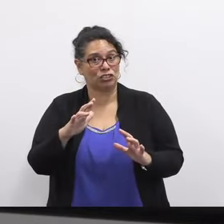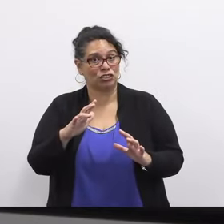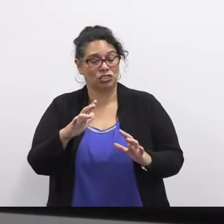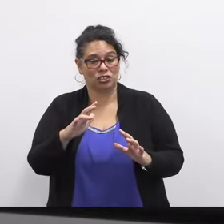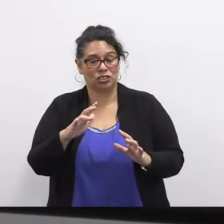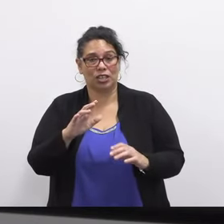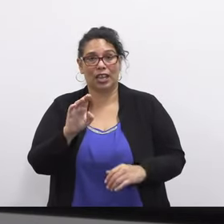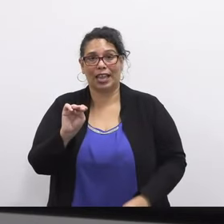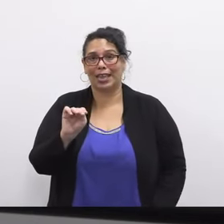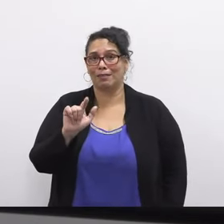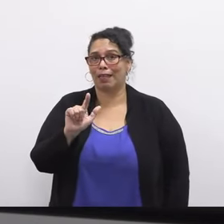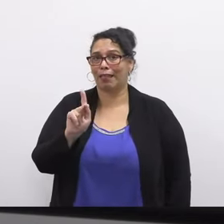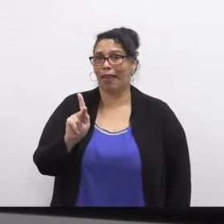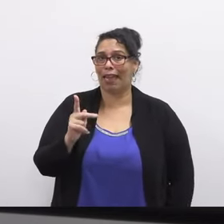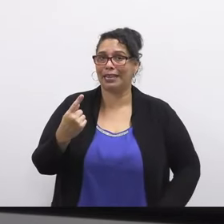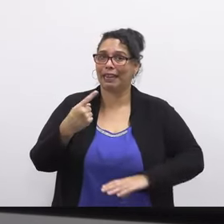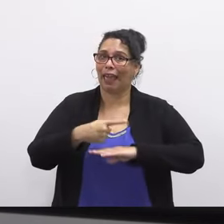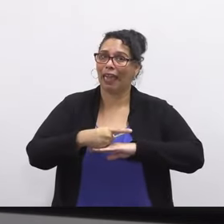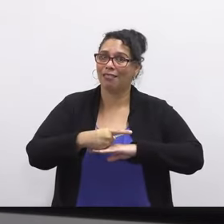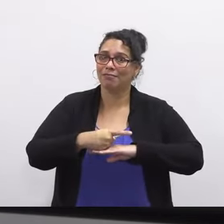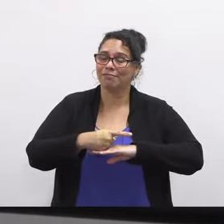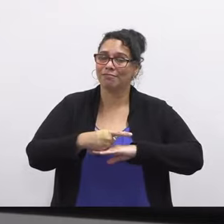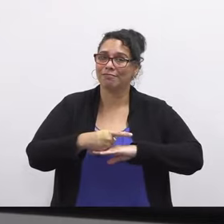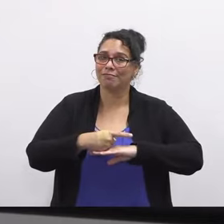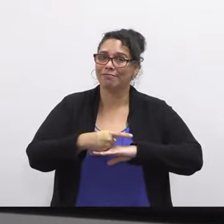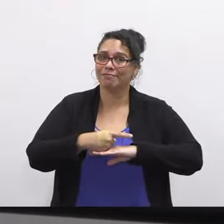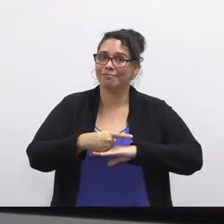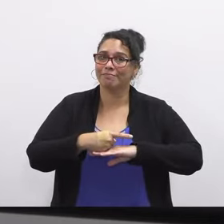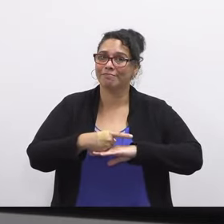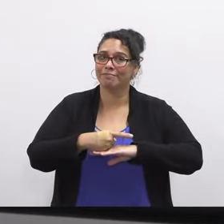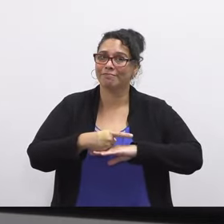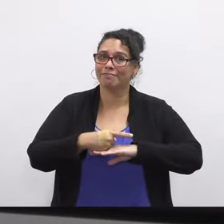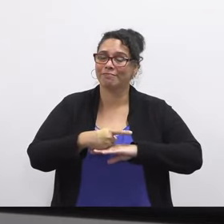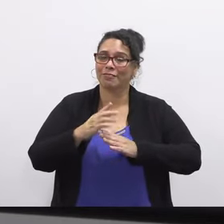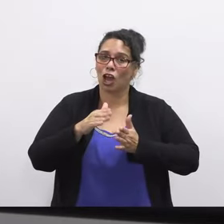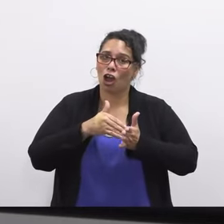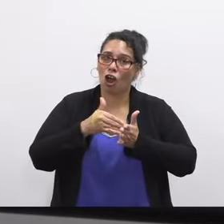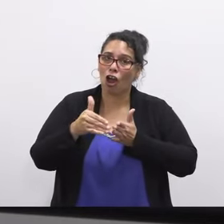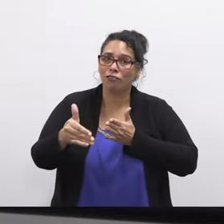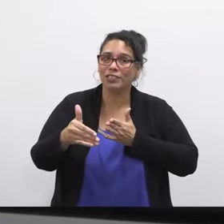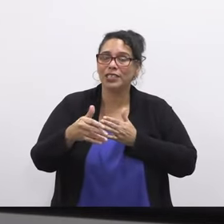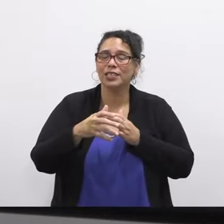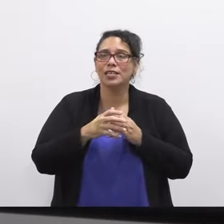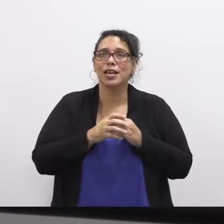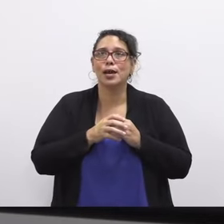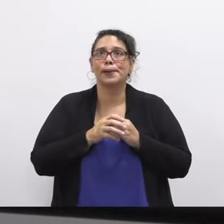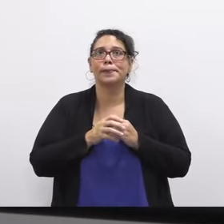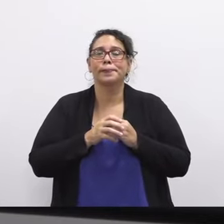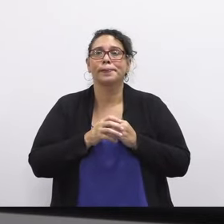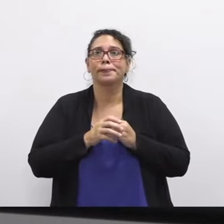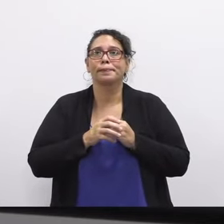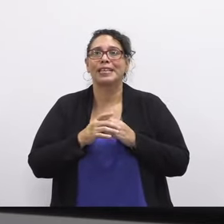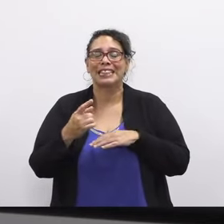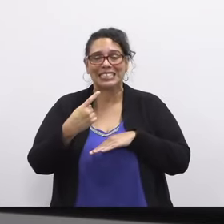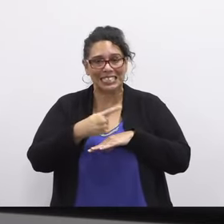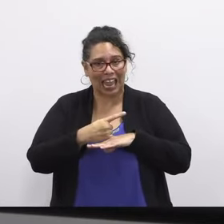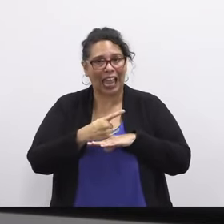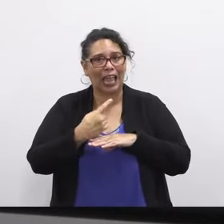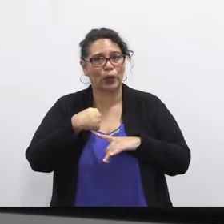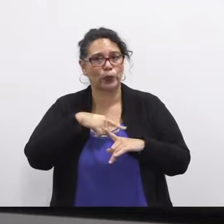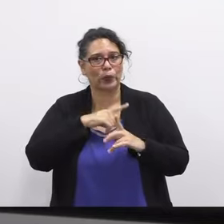we just had our MLK Day. And often we spend the day